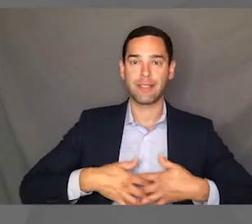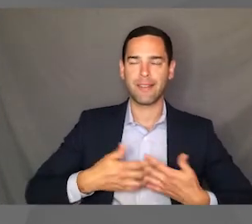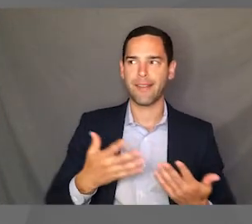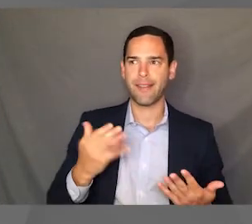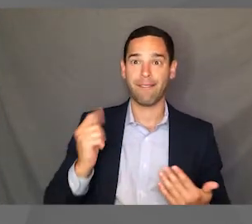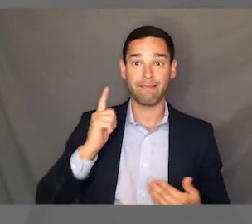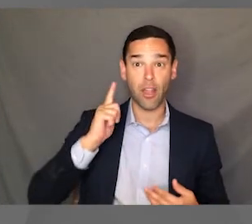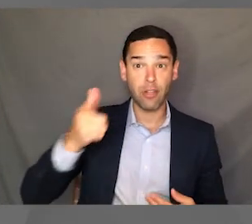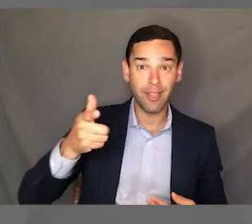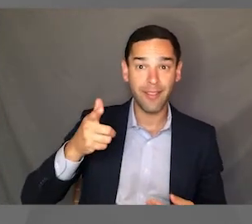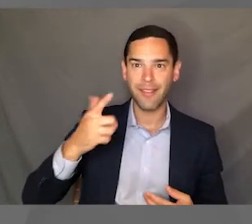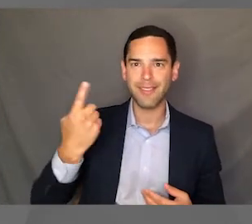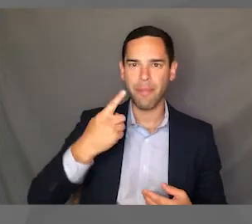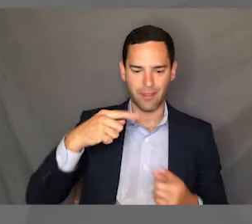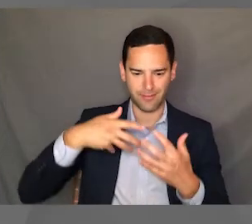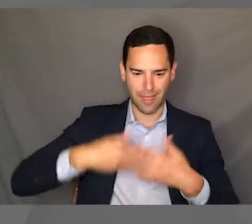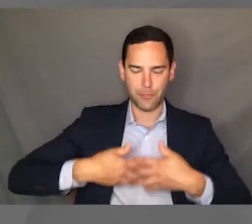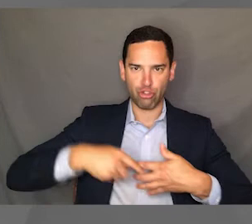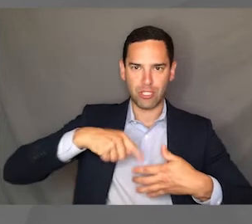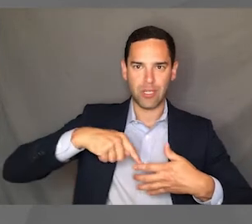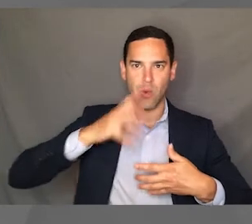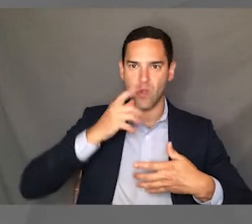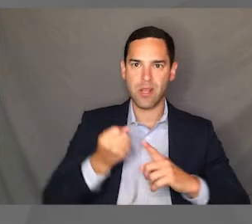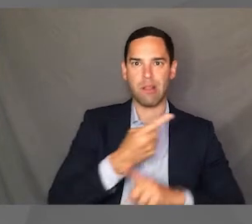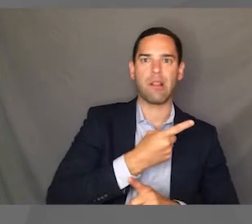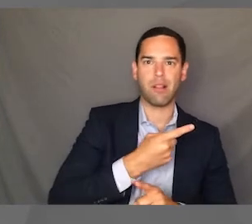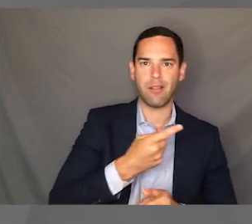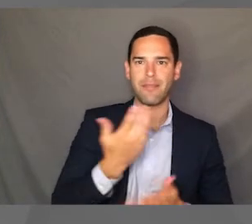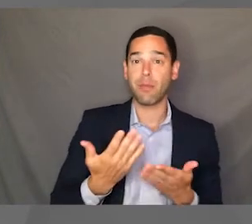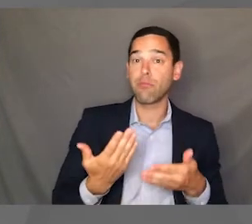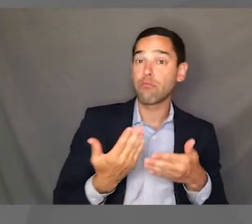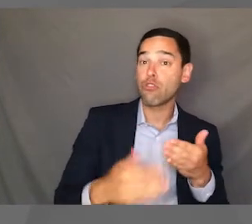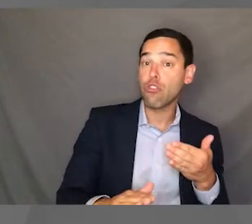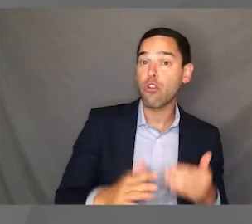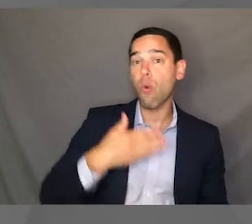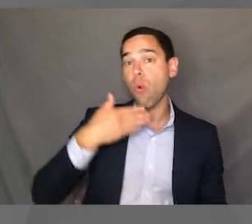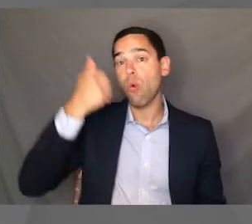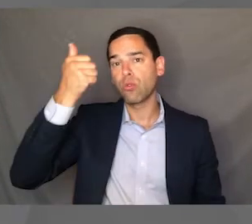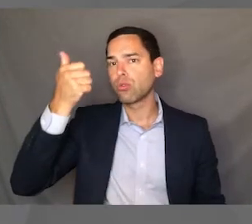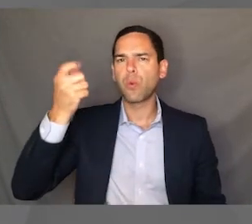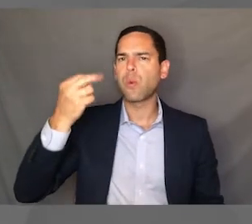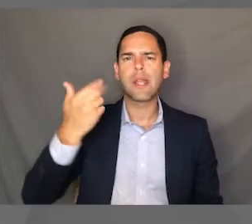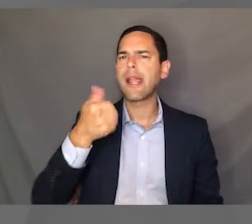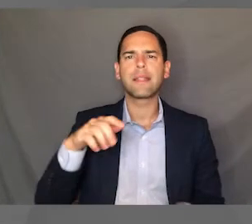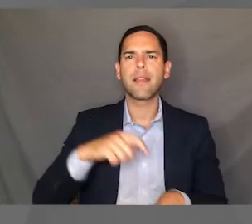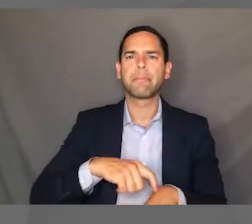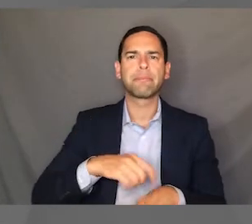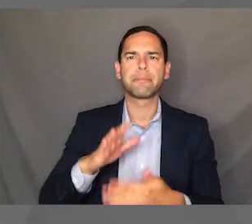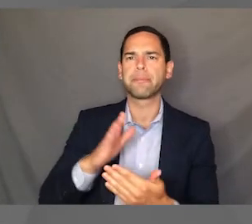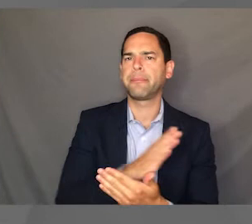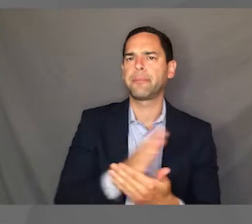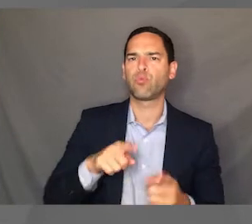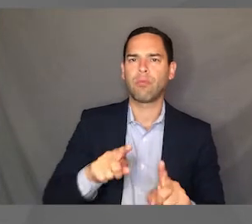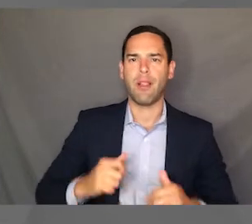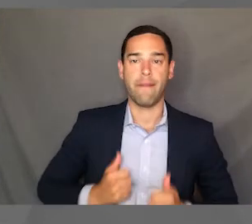is going to learn to function differently. It may happen at birth, it may happen when we're older, and it may happen any time in our lifetimes.